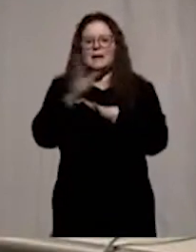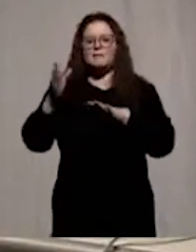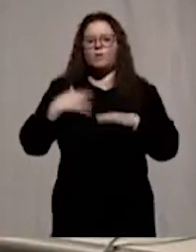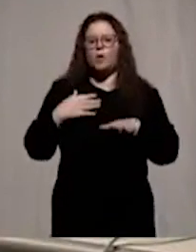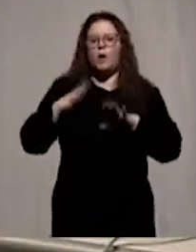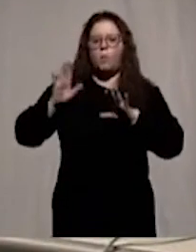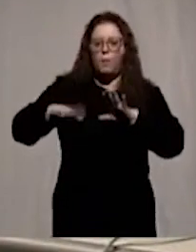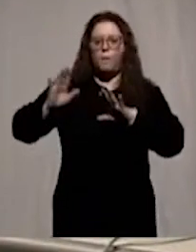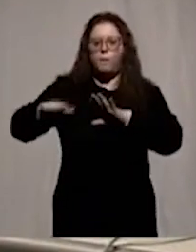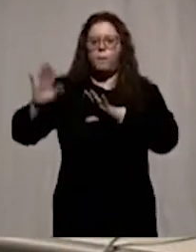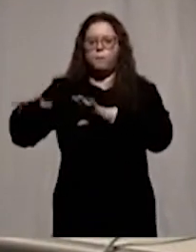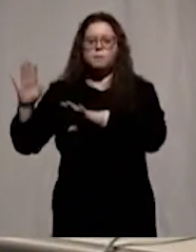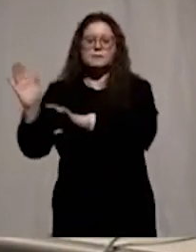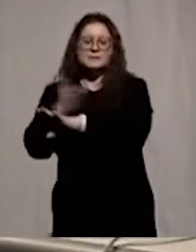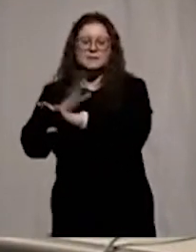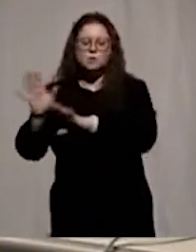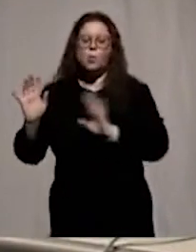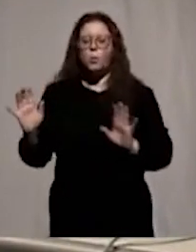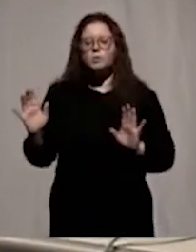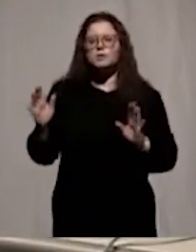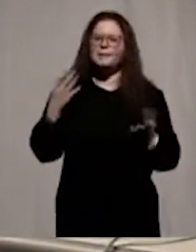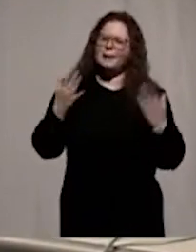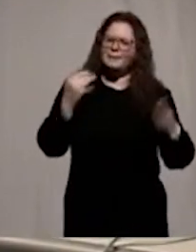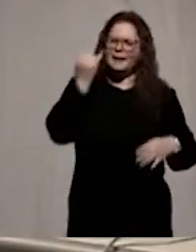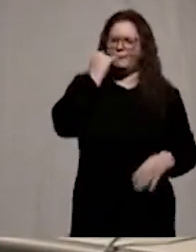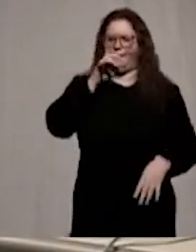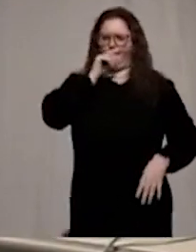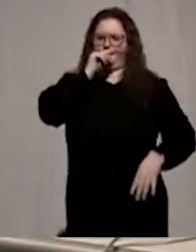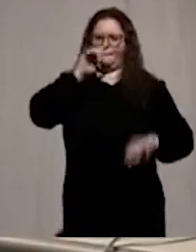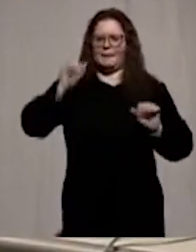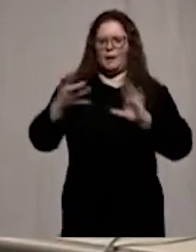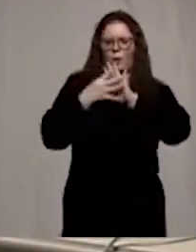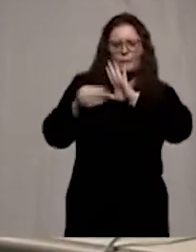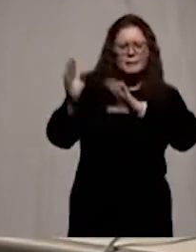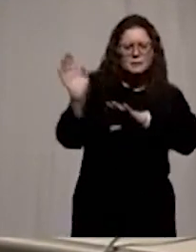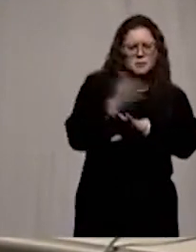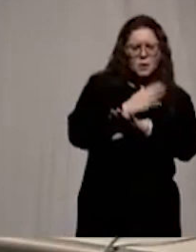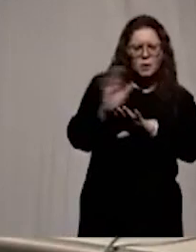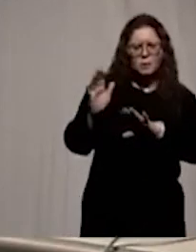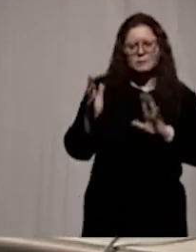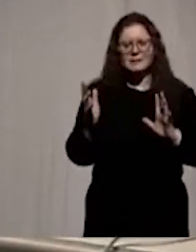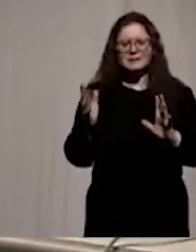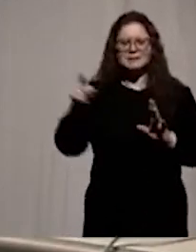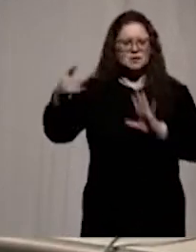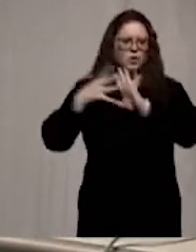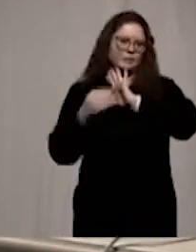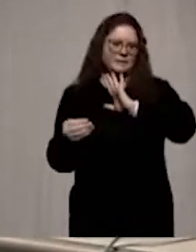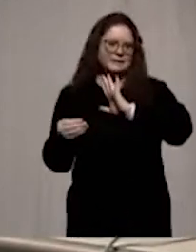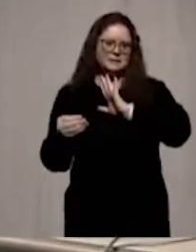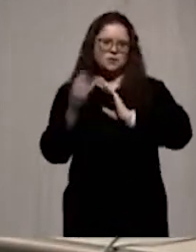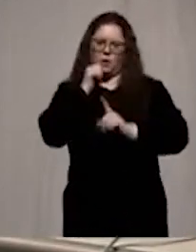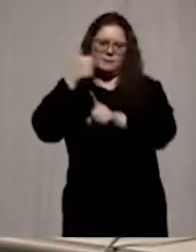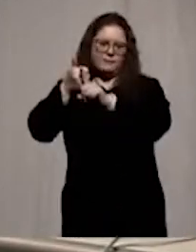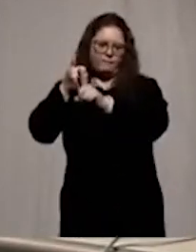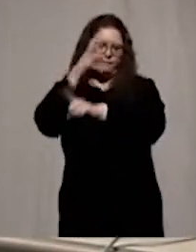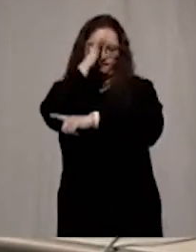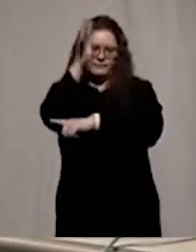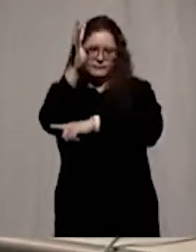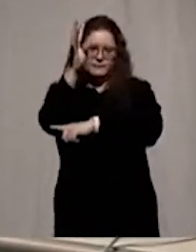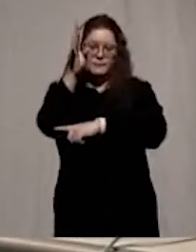nothing. Unless you teach it to mimic a song that is in 4/4 beat, then it'll seem like it can hold time, but it actually can't. We are the